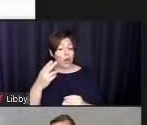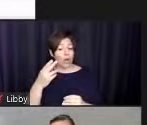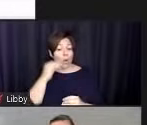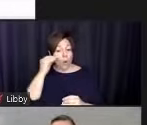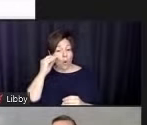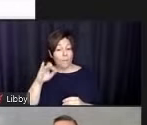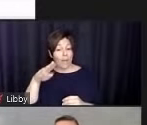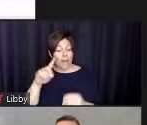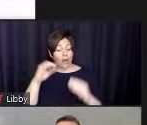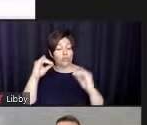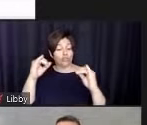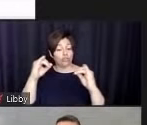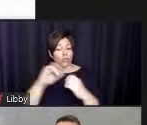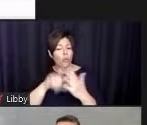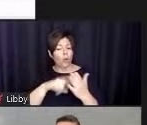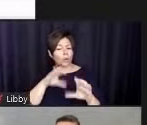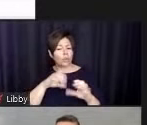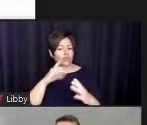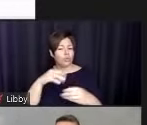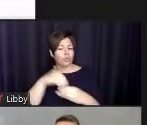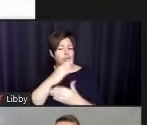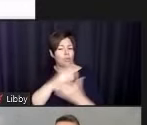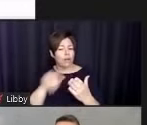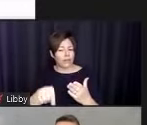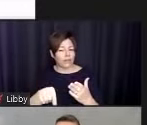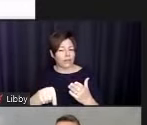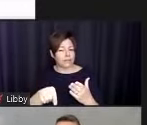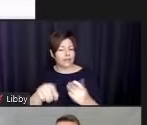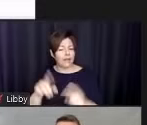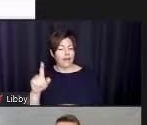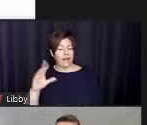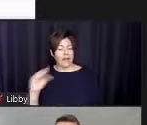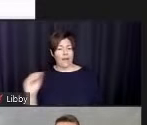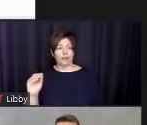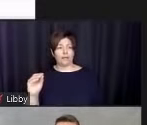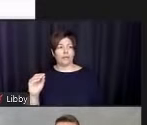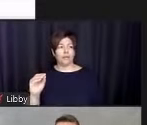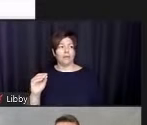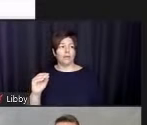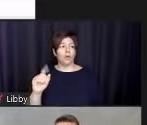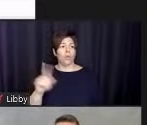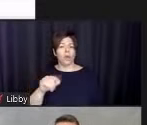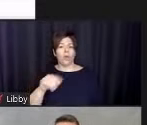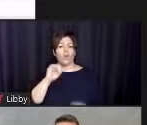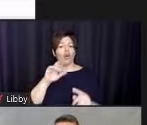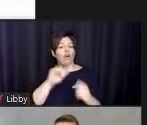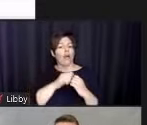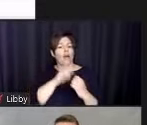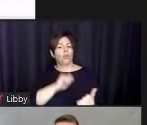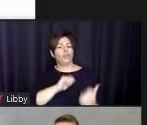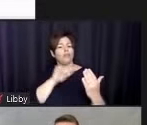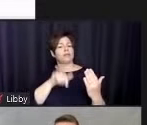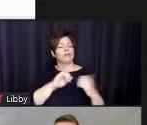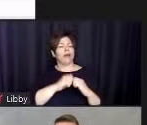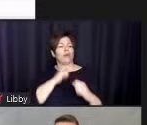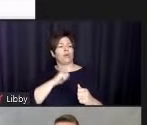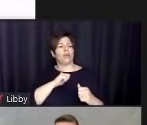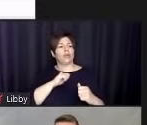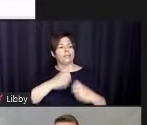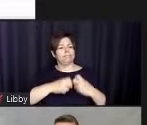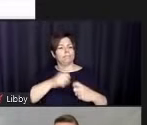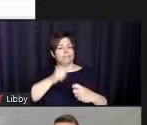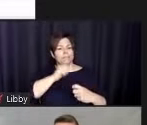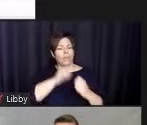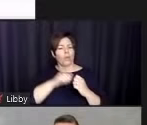we can do as a part of this and where we are as to address where we're going with this. And what